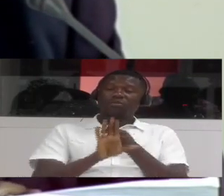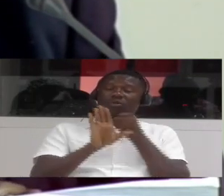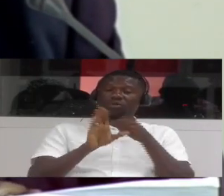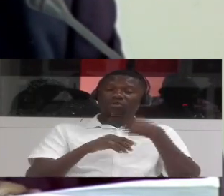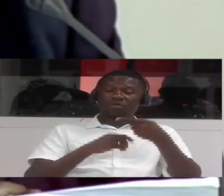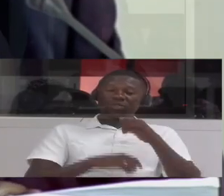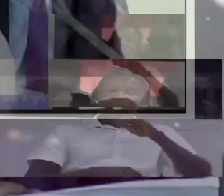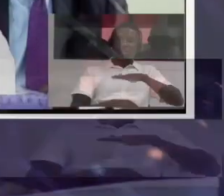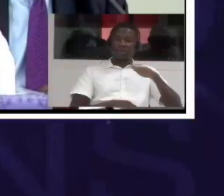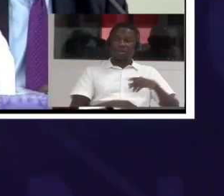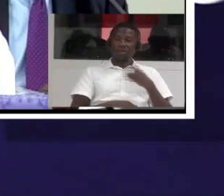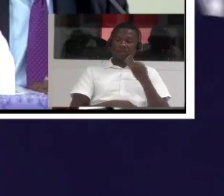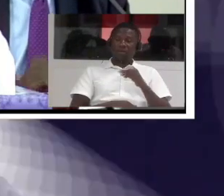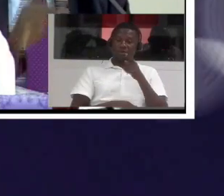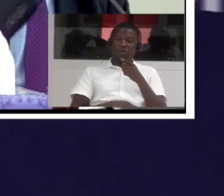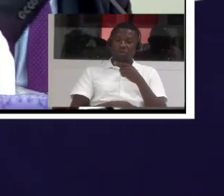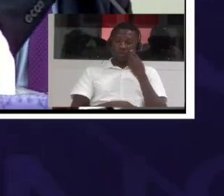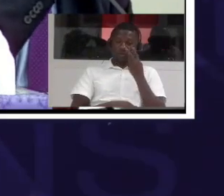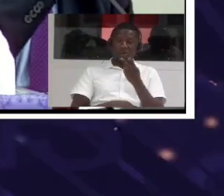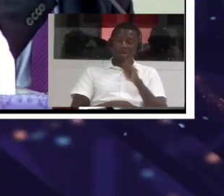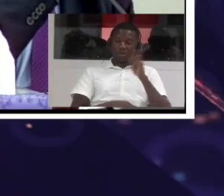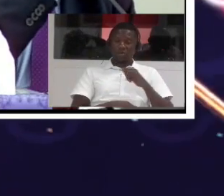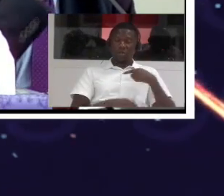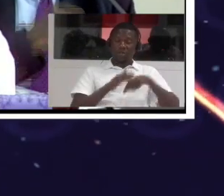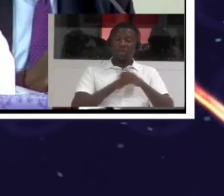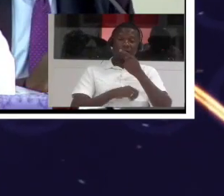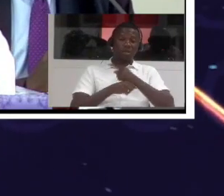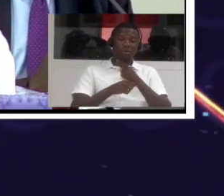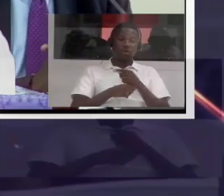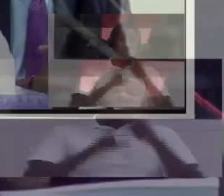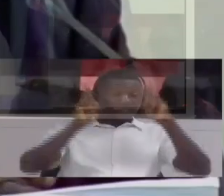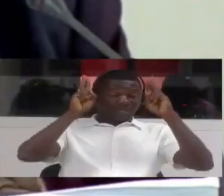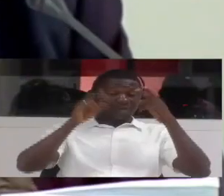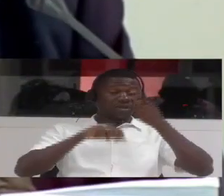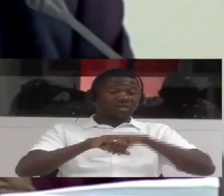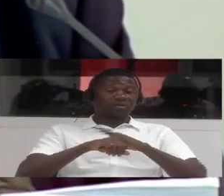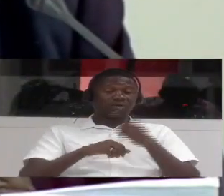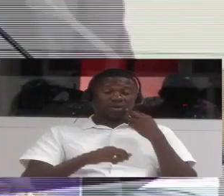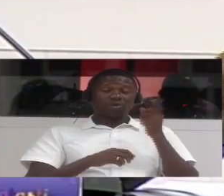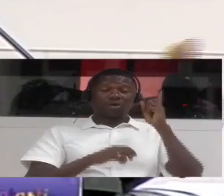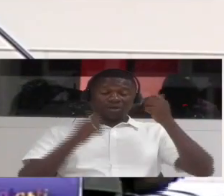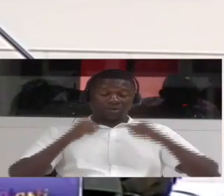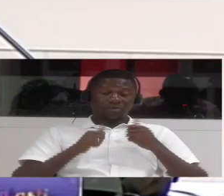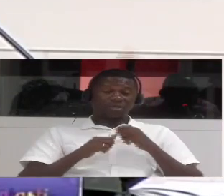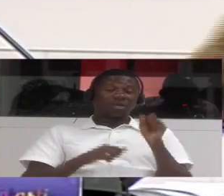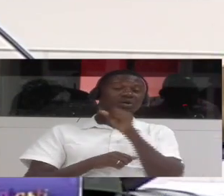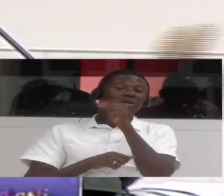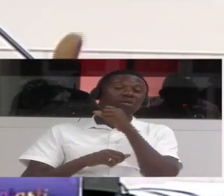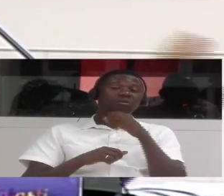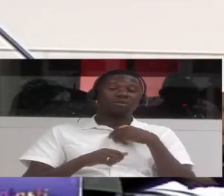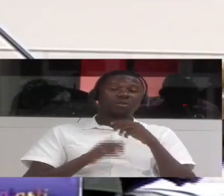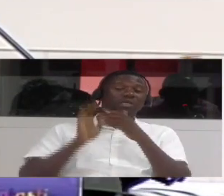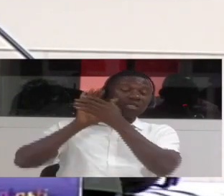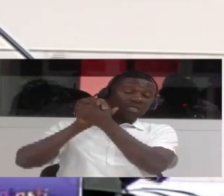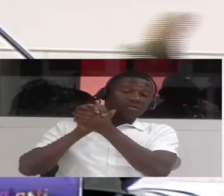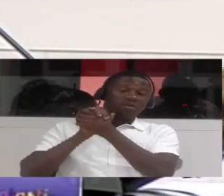look at what happened in the Gambia, in the case of JAMMEH, you look at what happened elsewhere, from Congo, to Libya, where